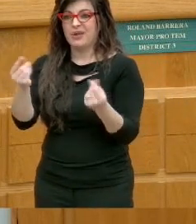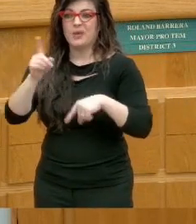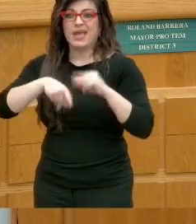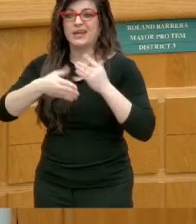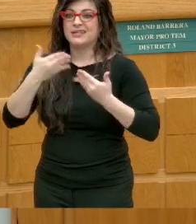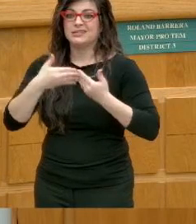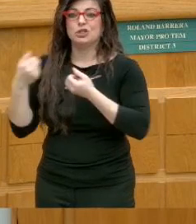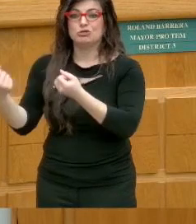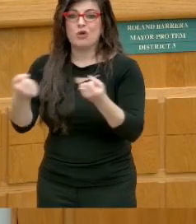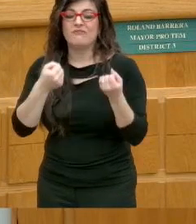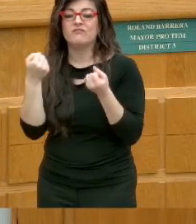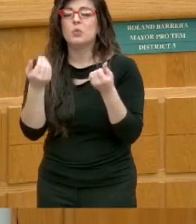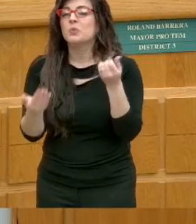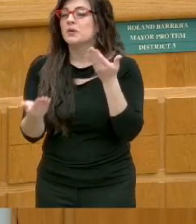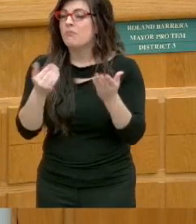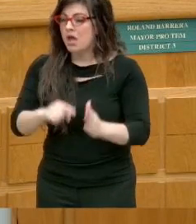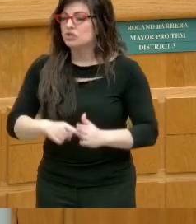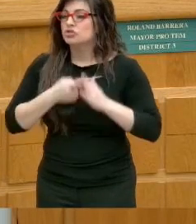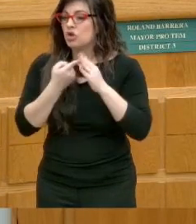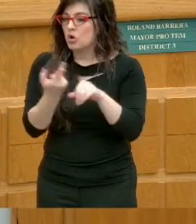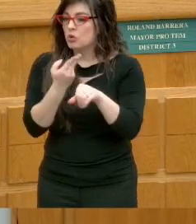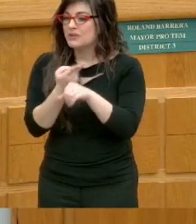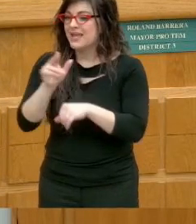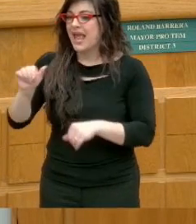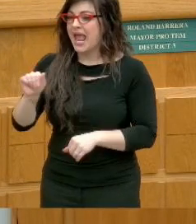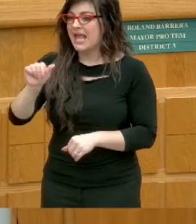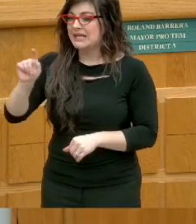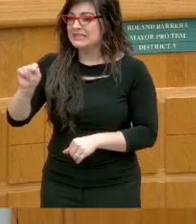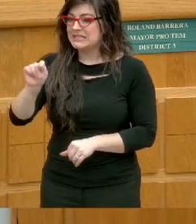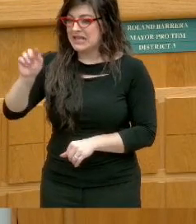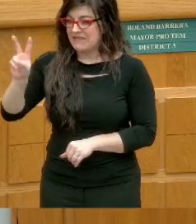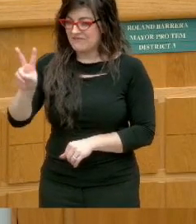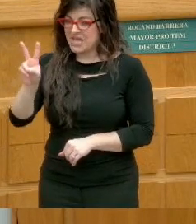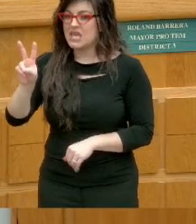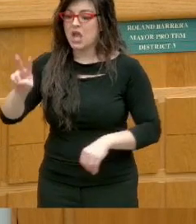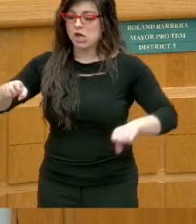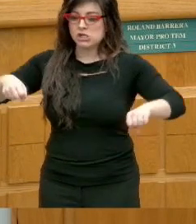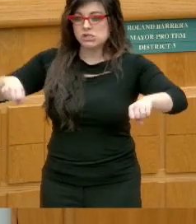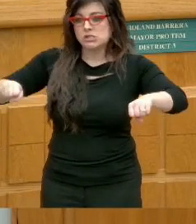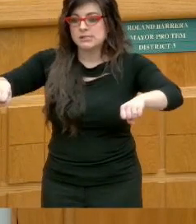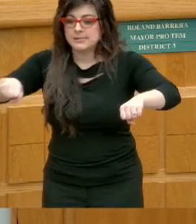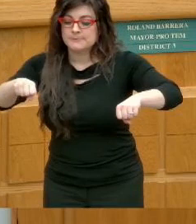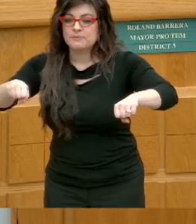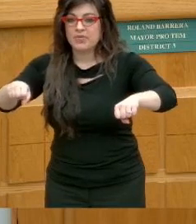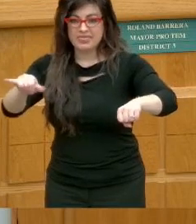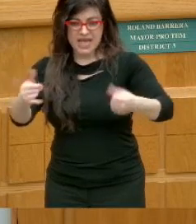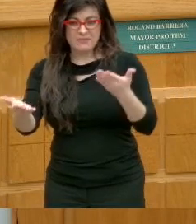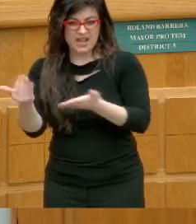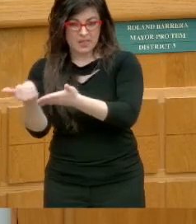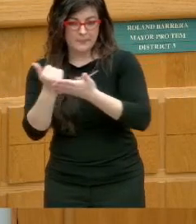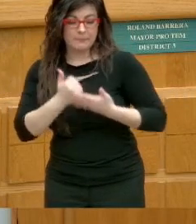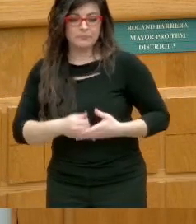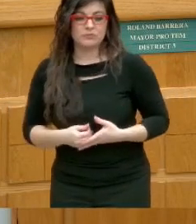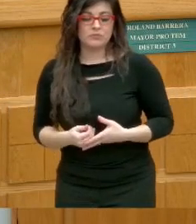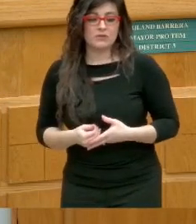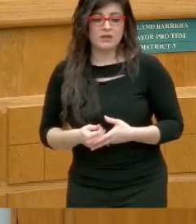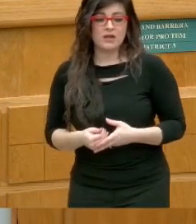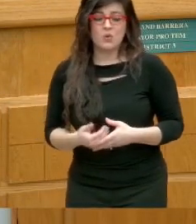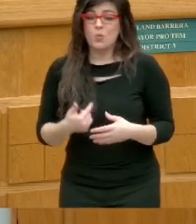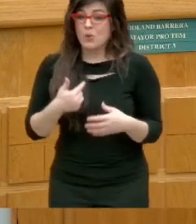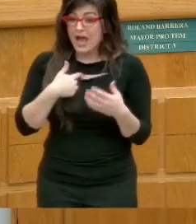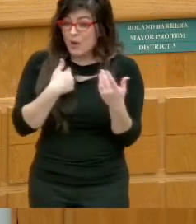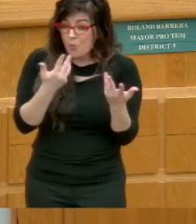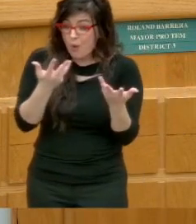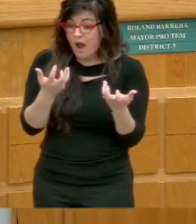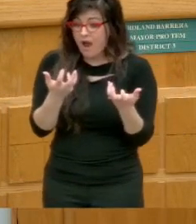there. And I think that that's going to assist. What we really want is I care less about the